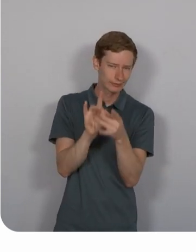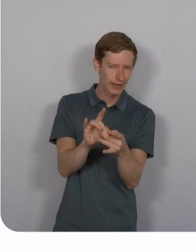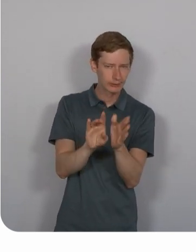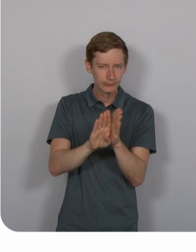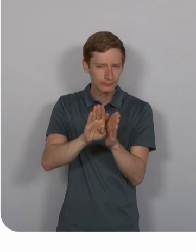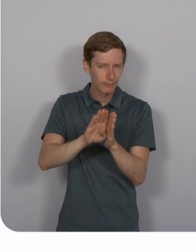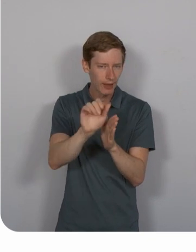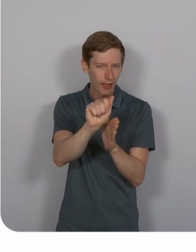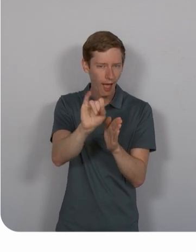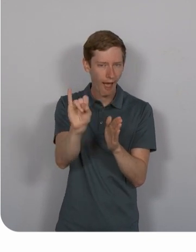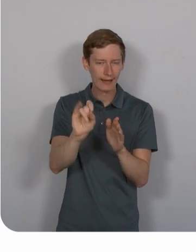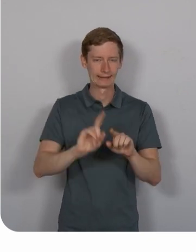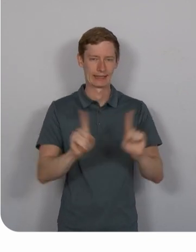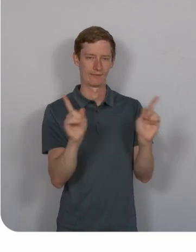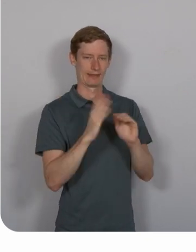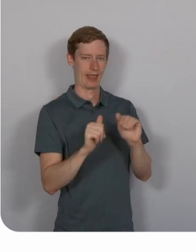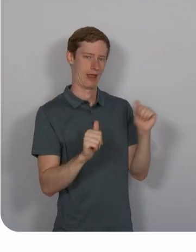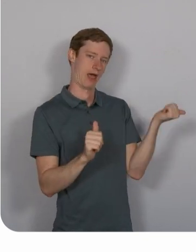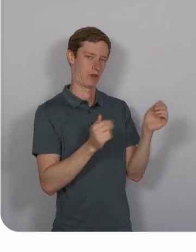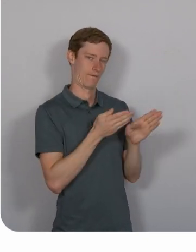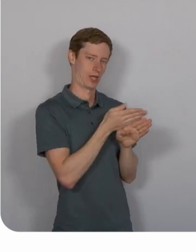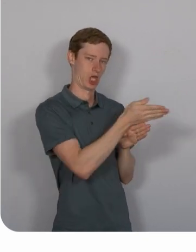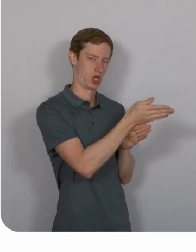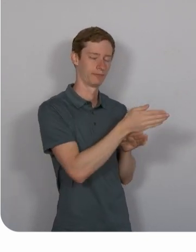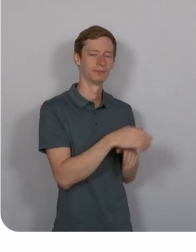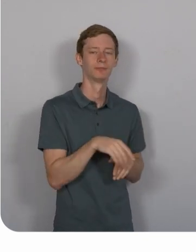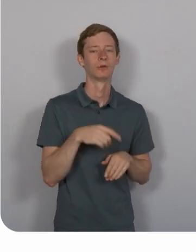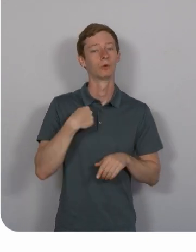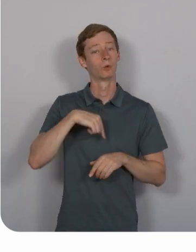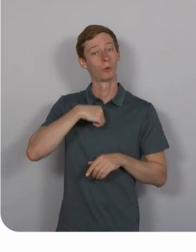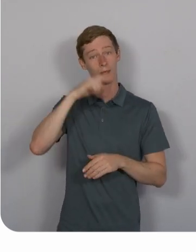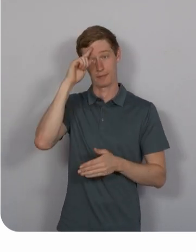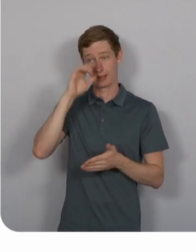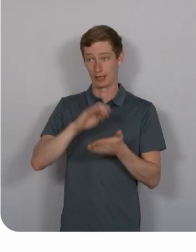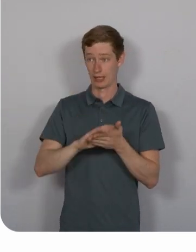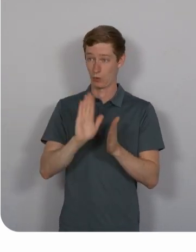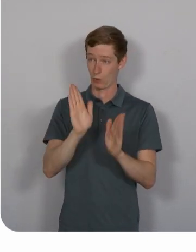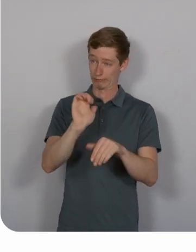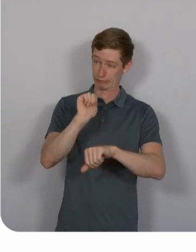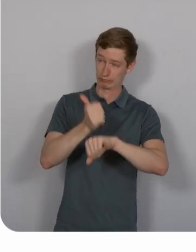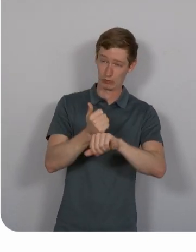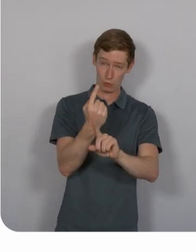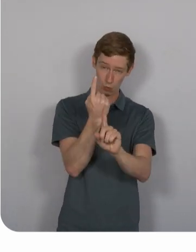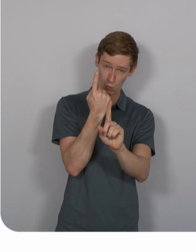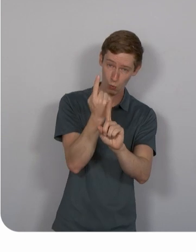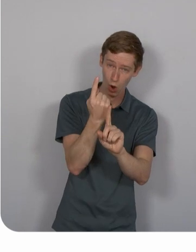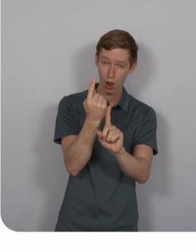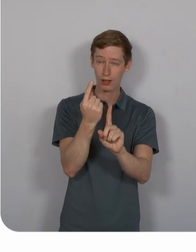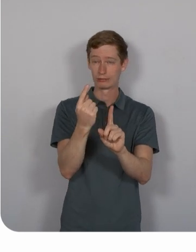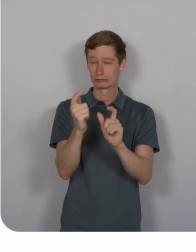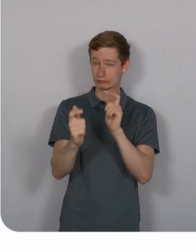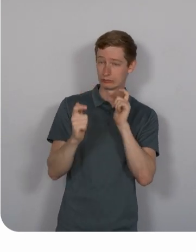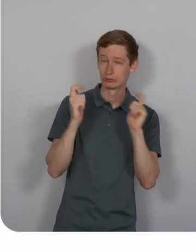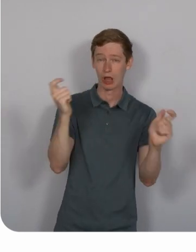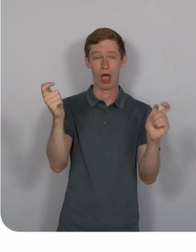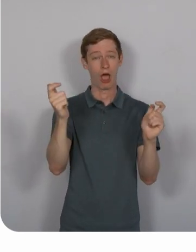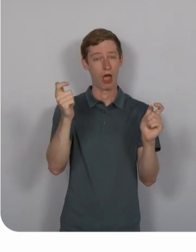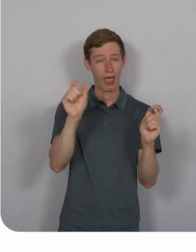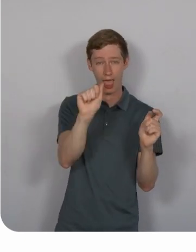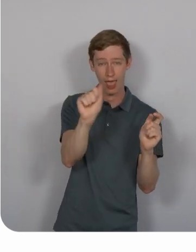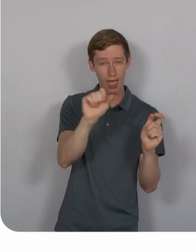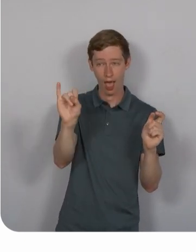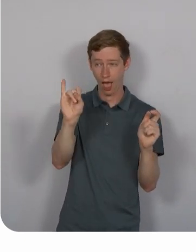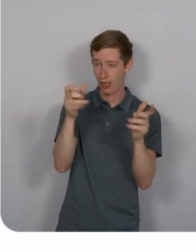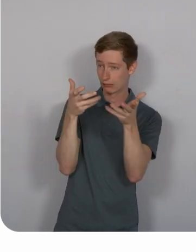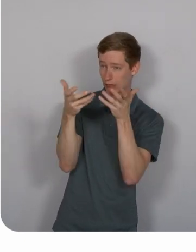a little bit different from the rest of the industry is, you know, we don't think that there's going to be like one singular super intelligence that everyone interacts with. But